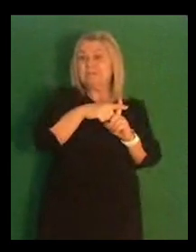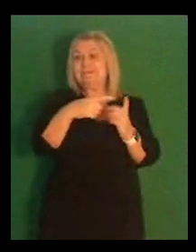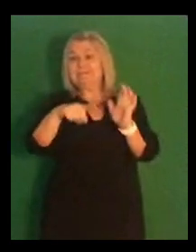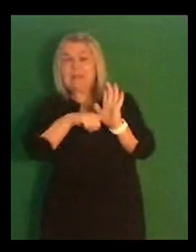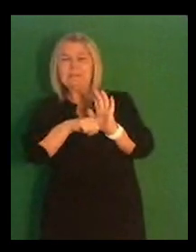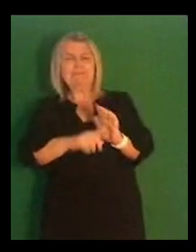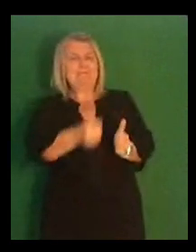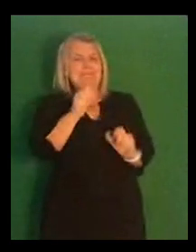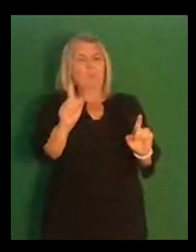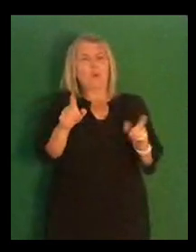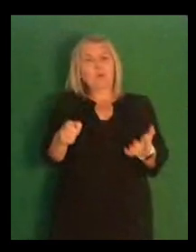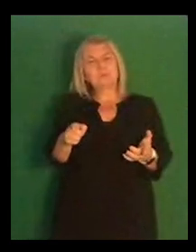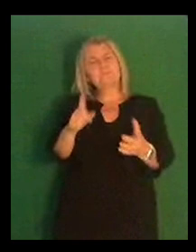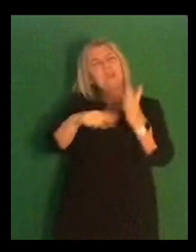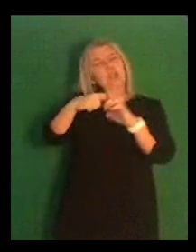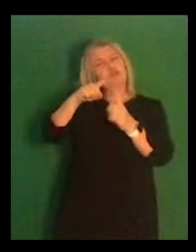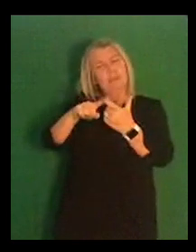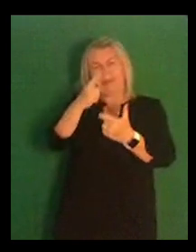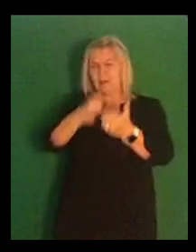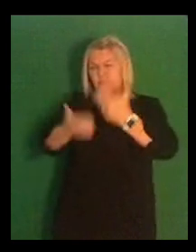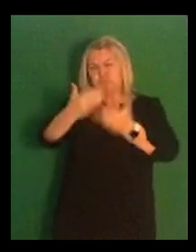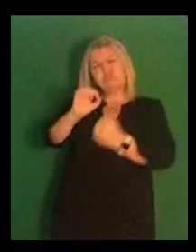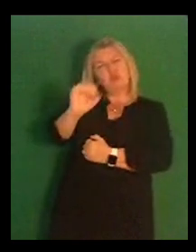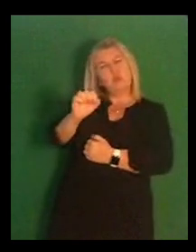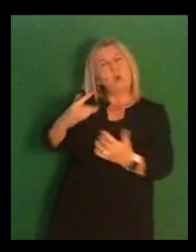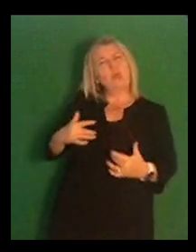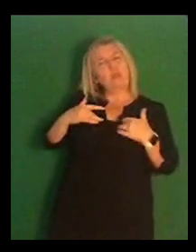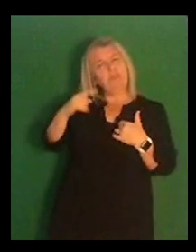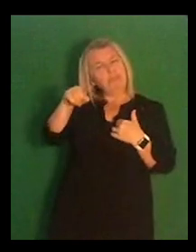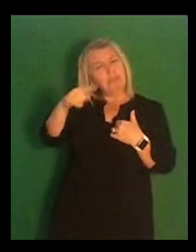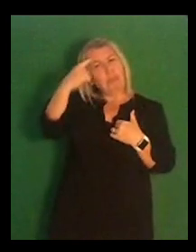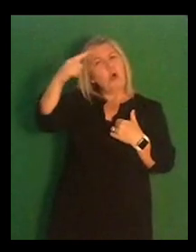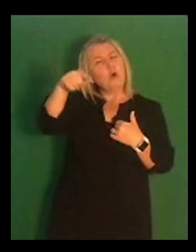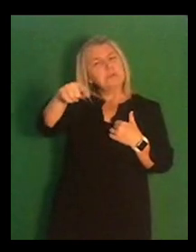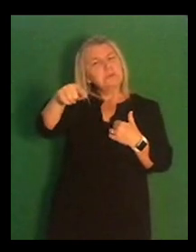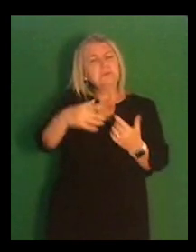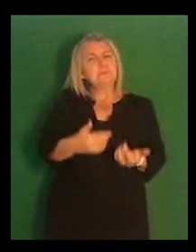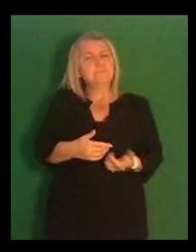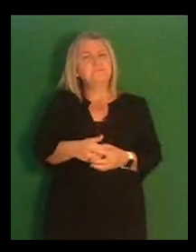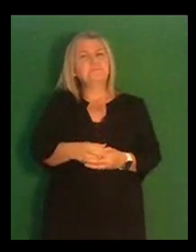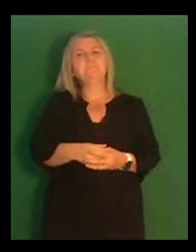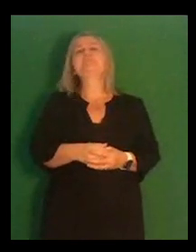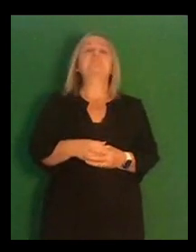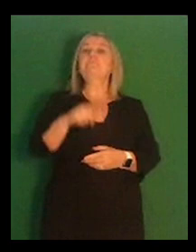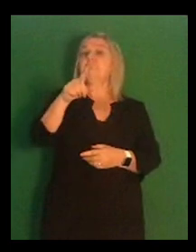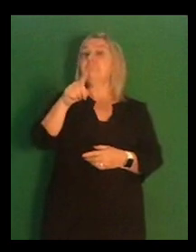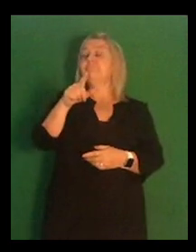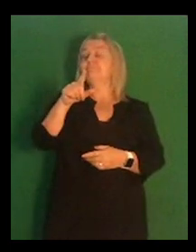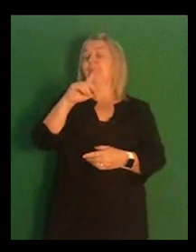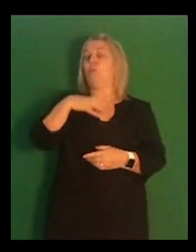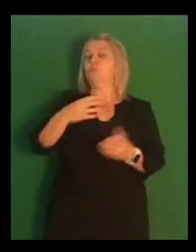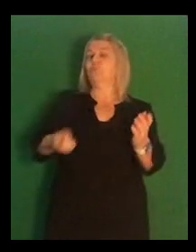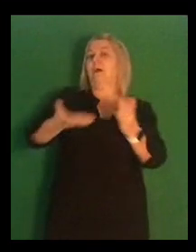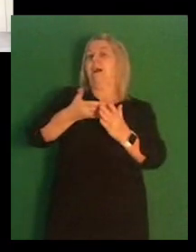you're making work in this way? What are your kind of metrics around any of that? No, I was going to say, I also relate so